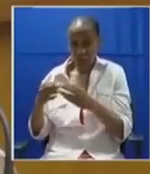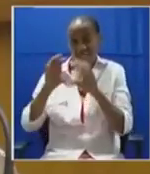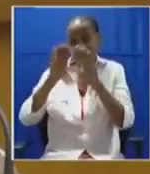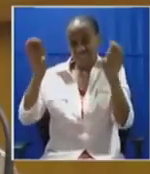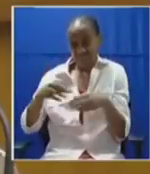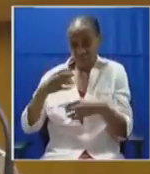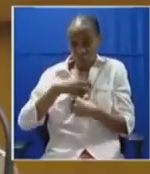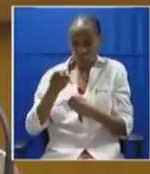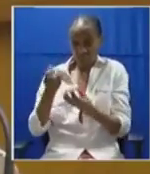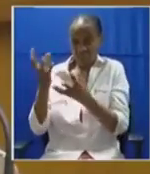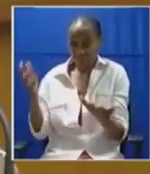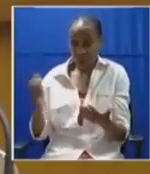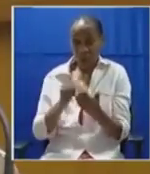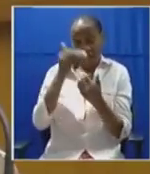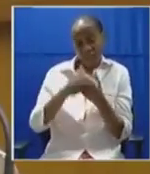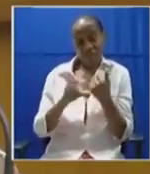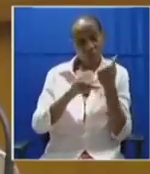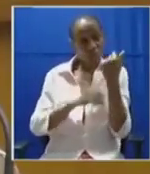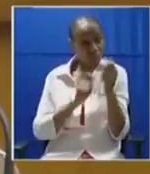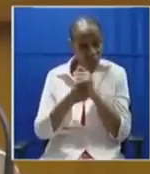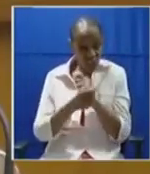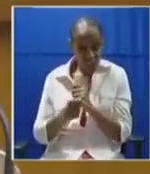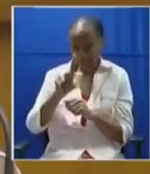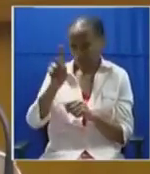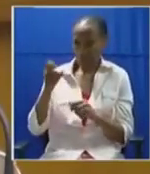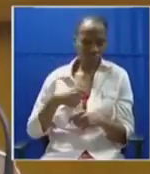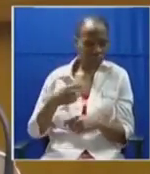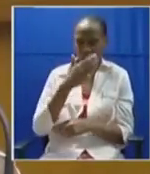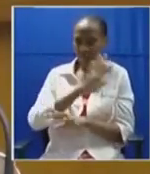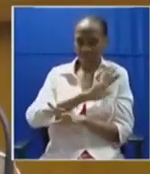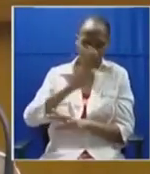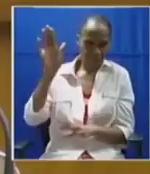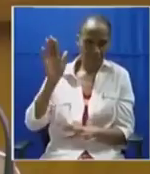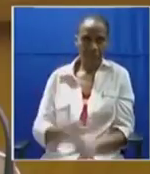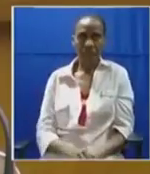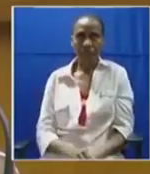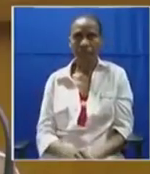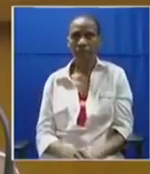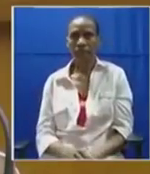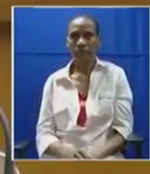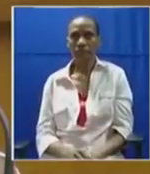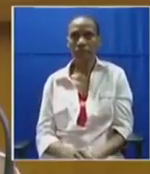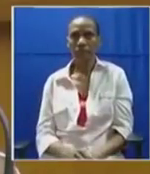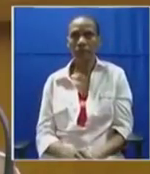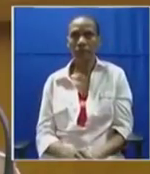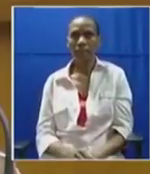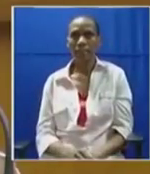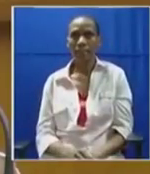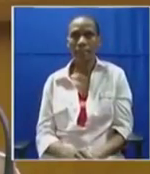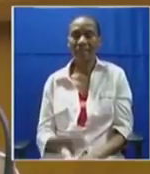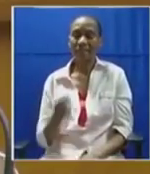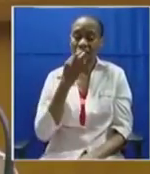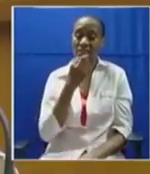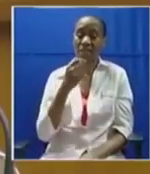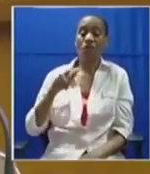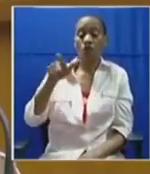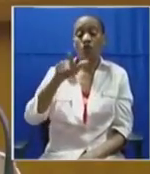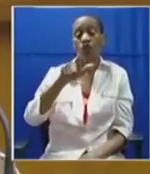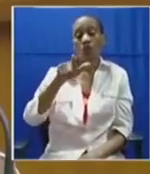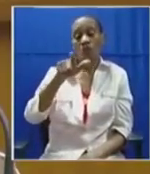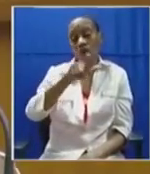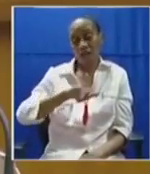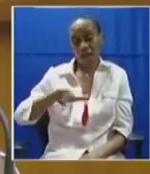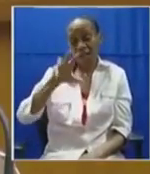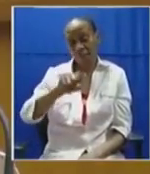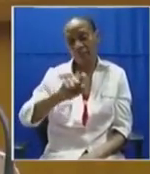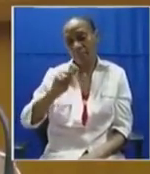constitution? Hayi, andiqondi. Changing the constitution to allow for expropriation without compensation is just